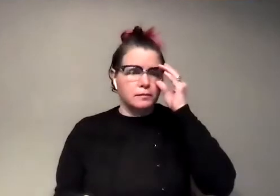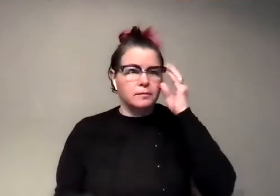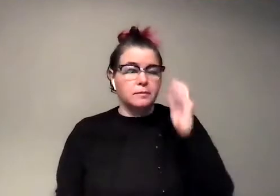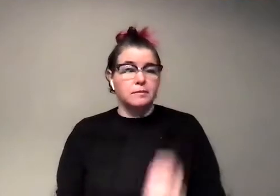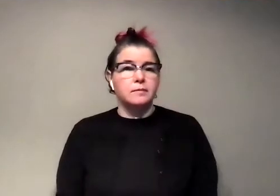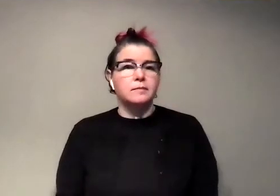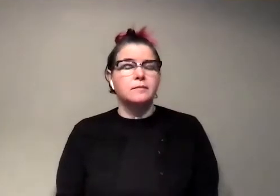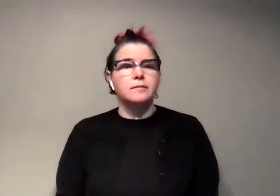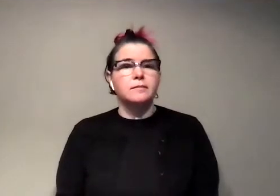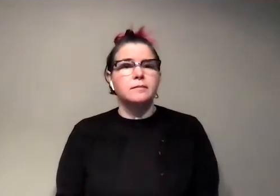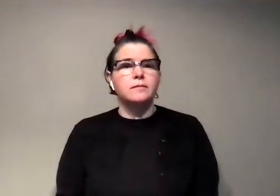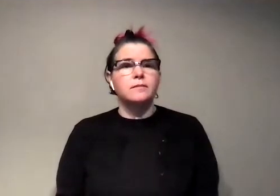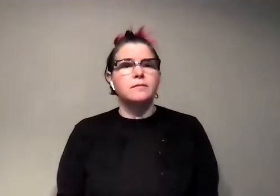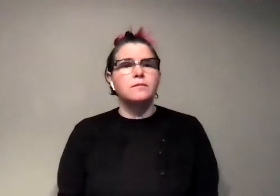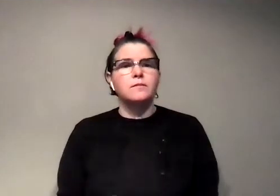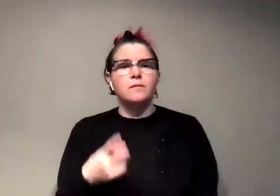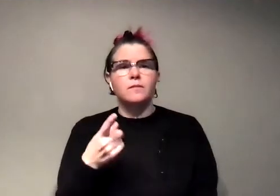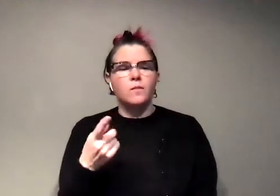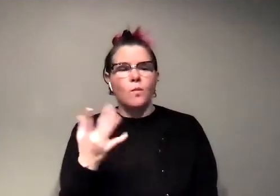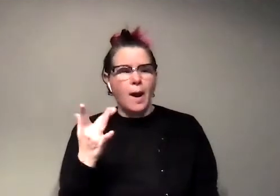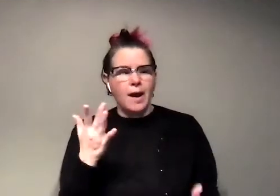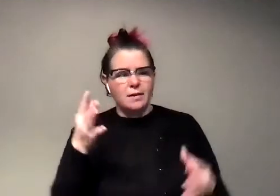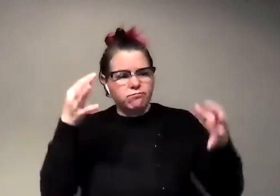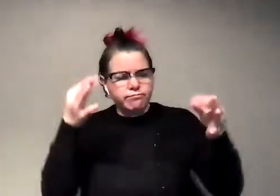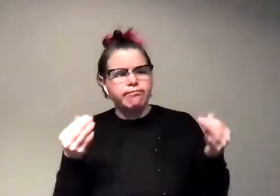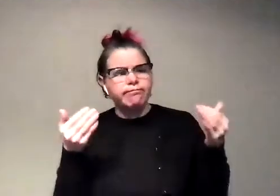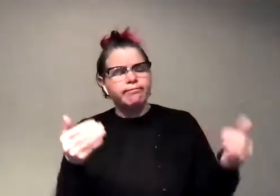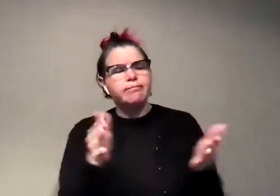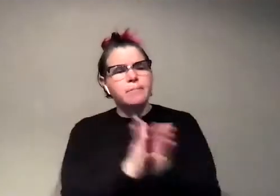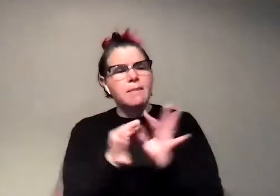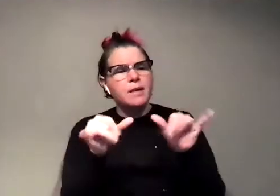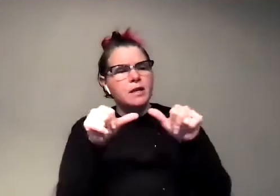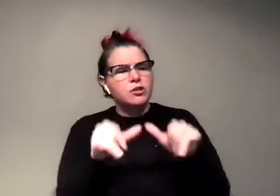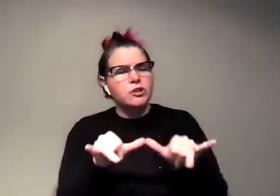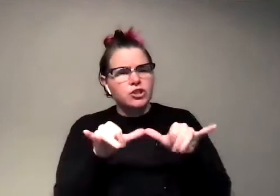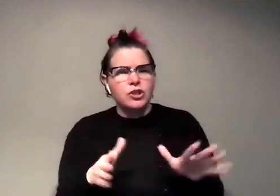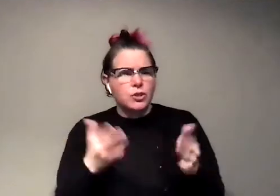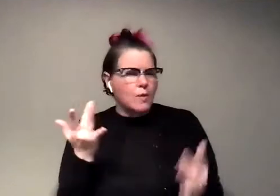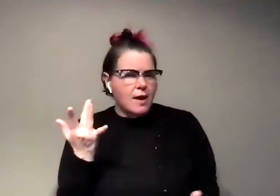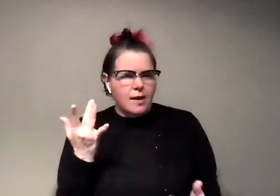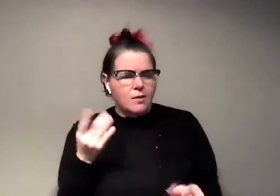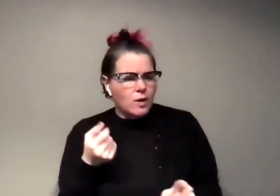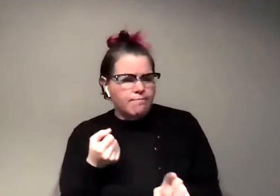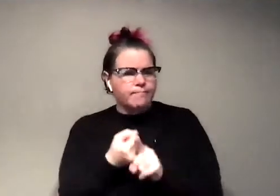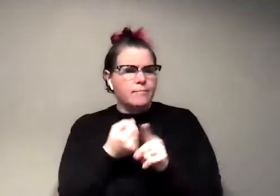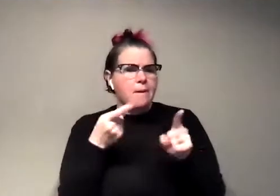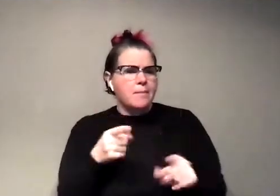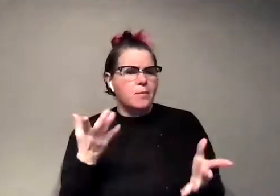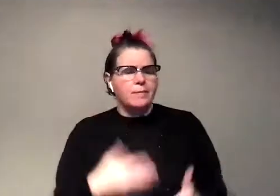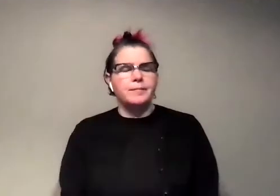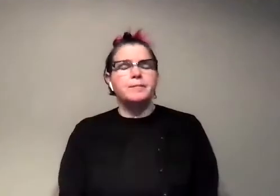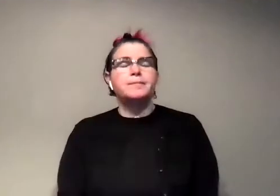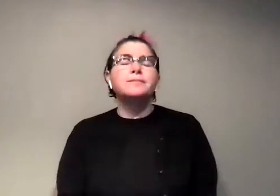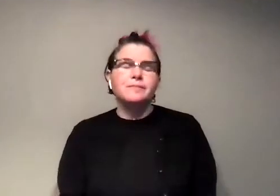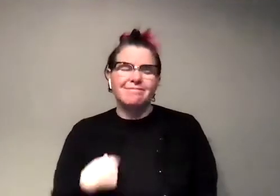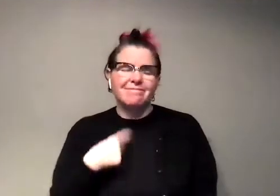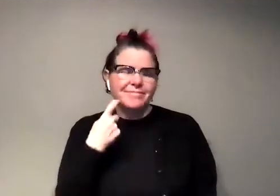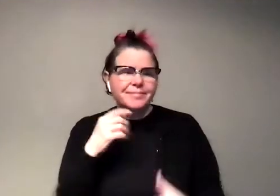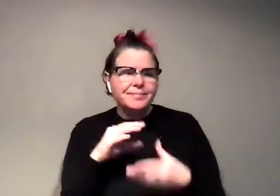was the thing that made you decide to become an engineer? Oh, well, yeah. As I said earlier, it